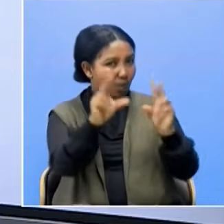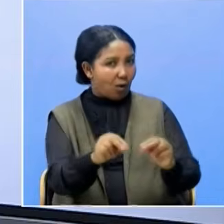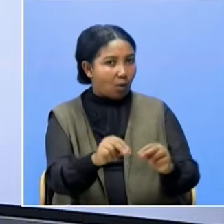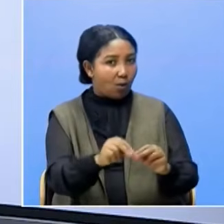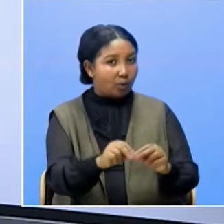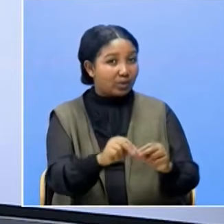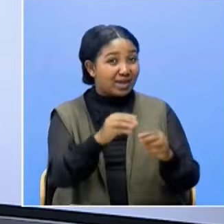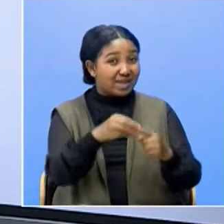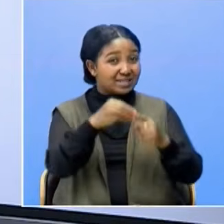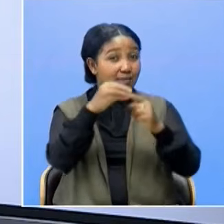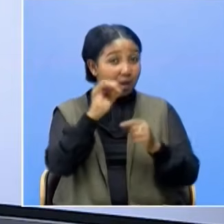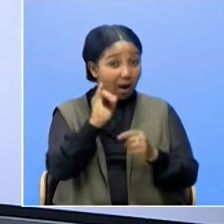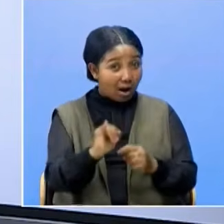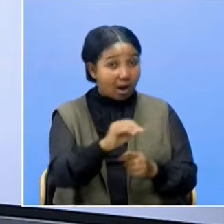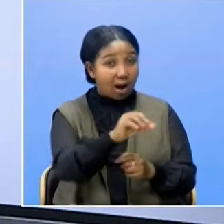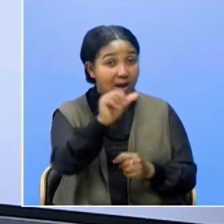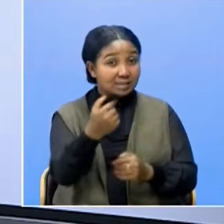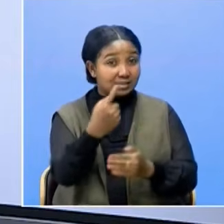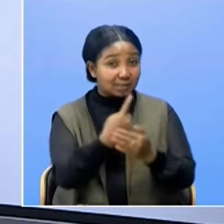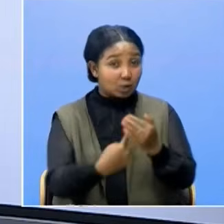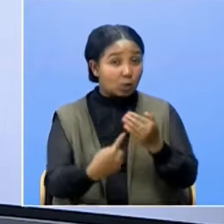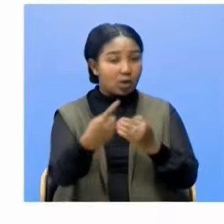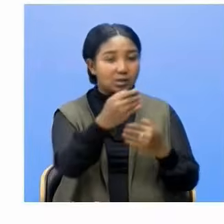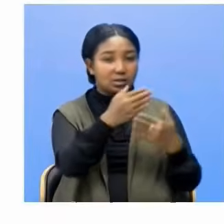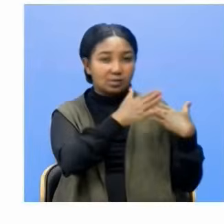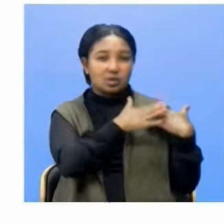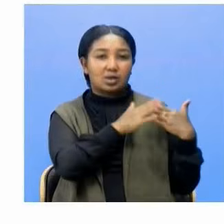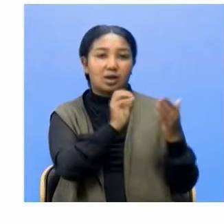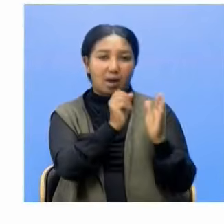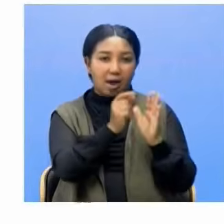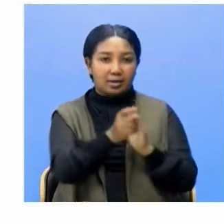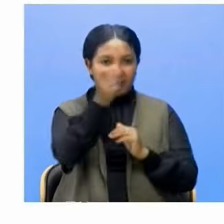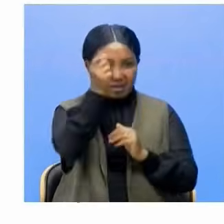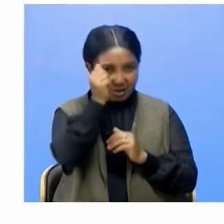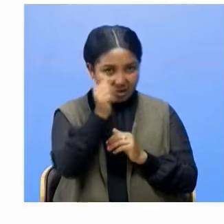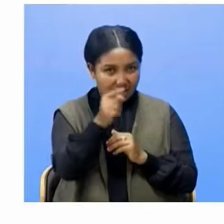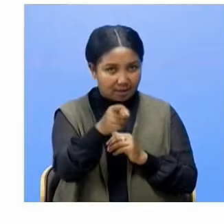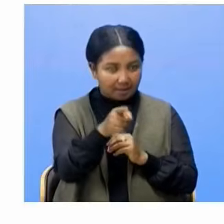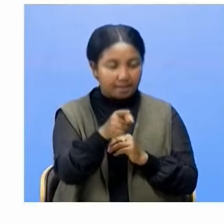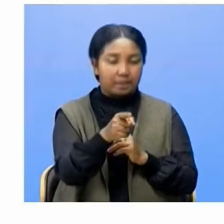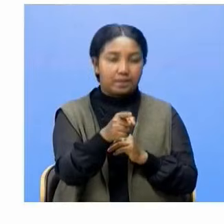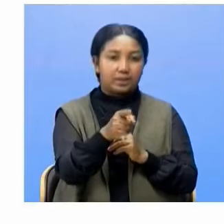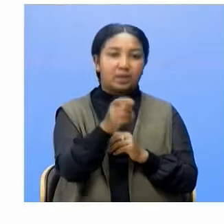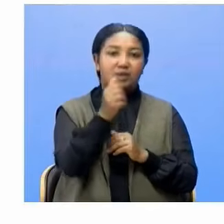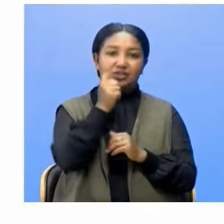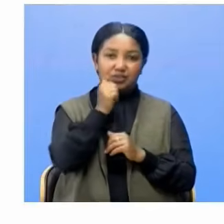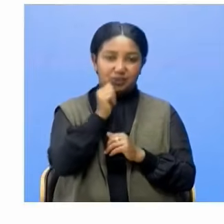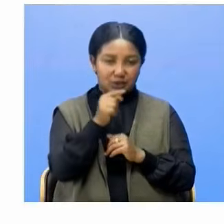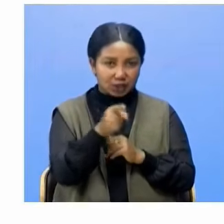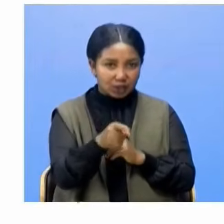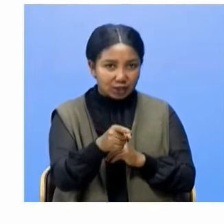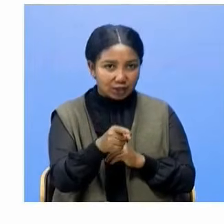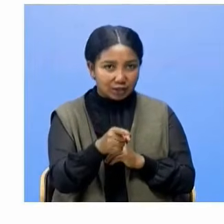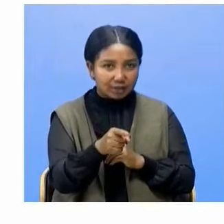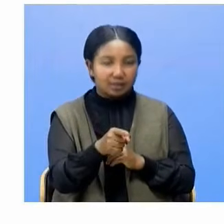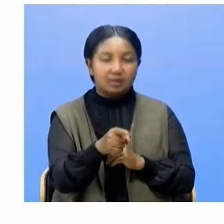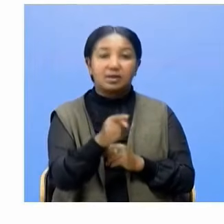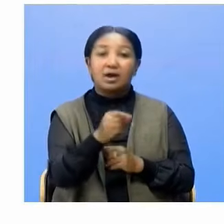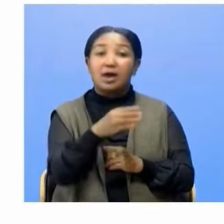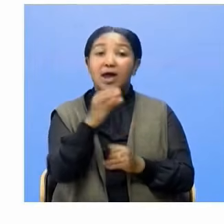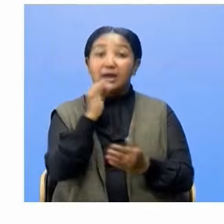except I, for the other singular subjects like he, she,